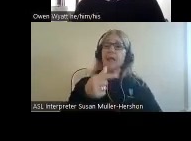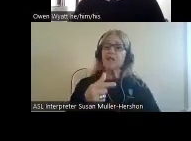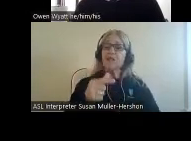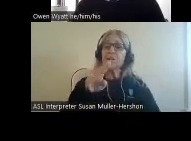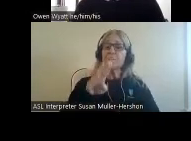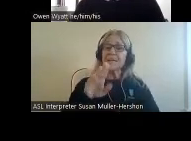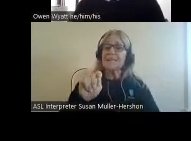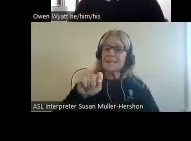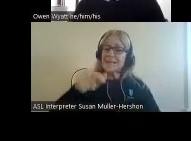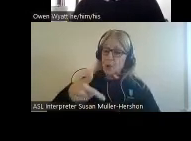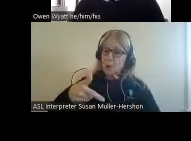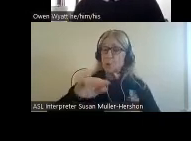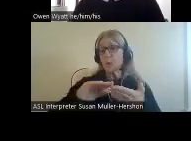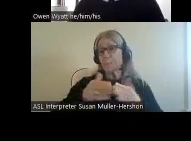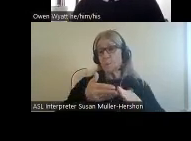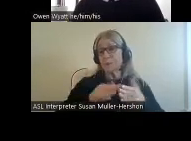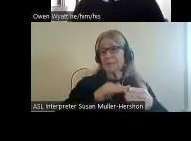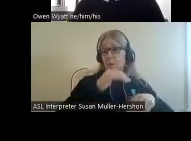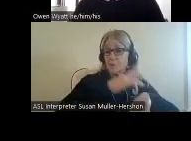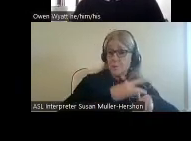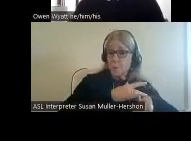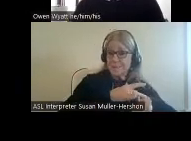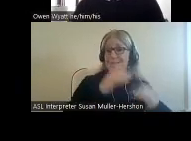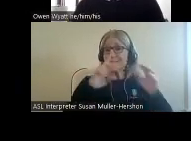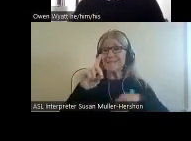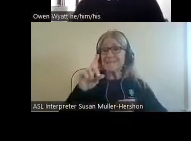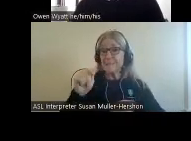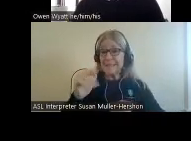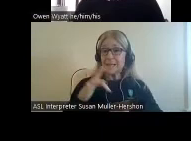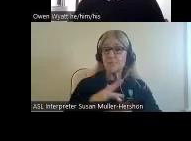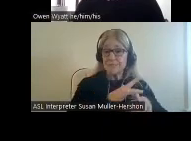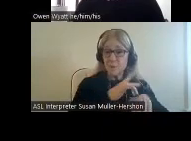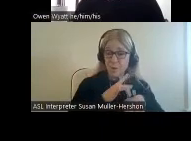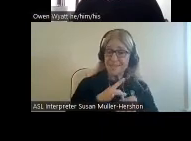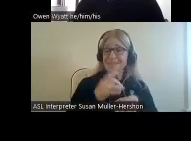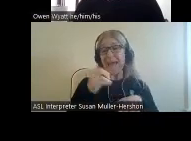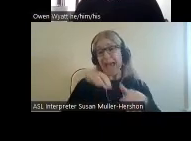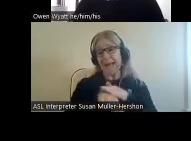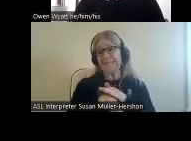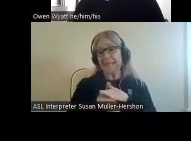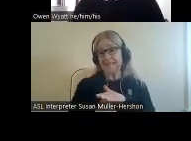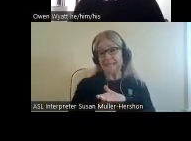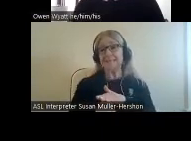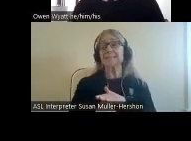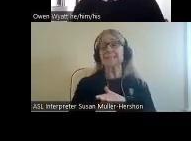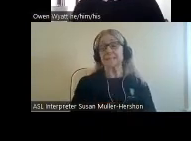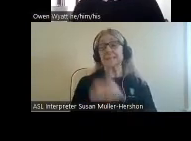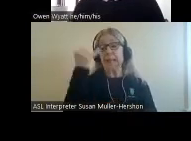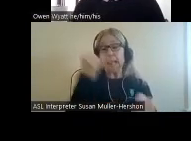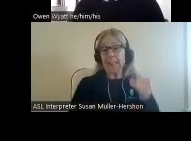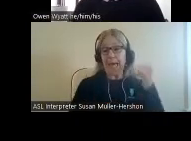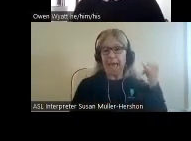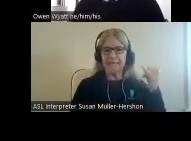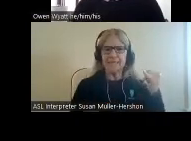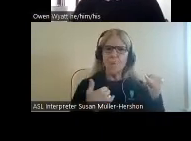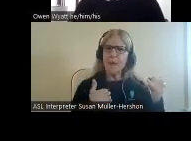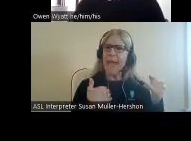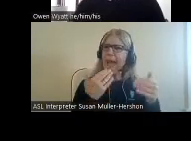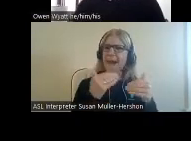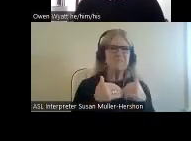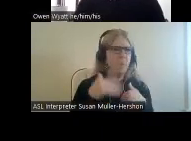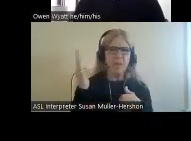LGBTQ community, and as well as disability and access. And then lastly, we have over